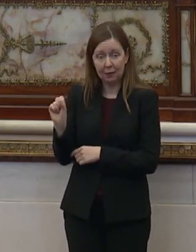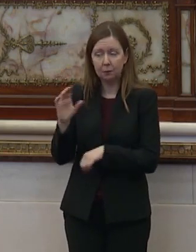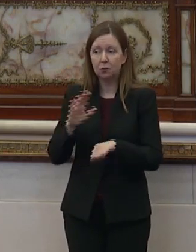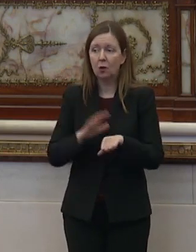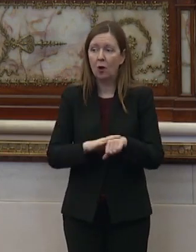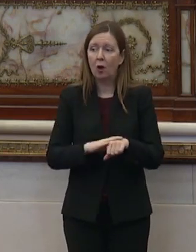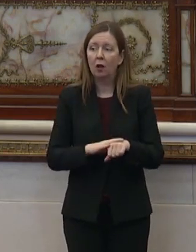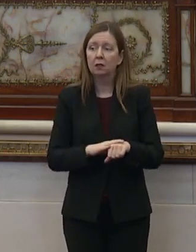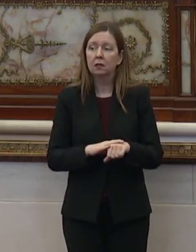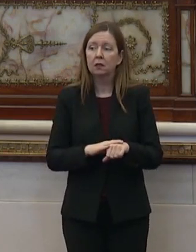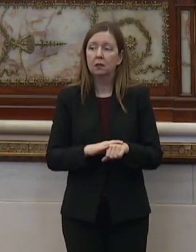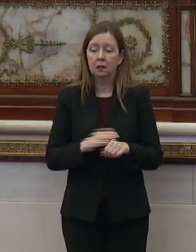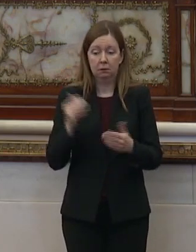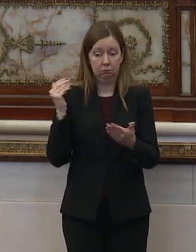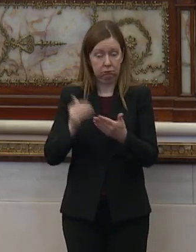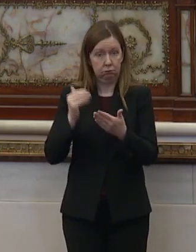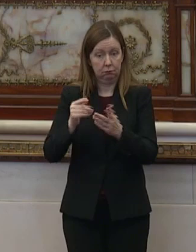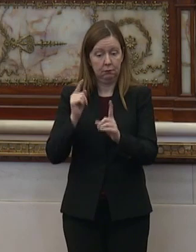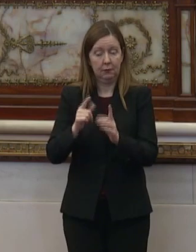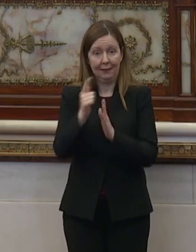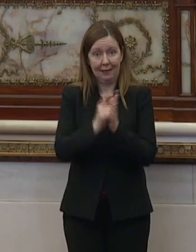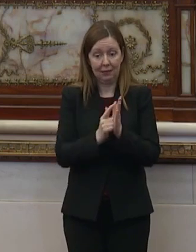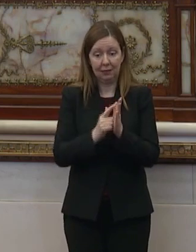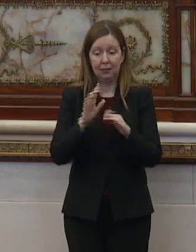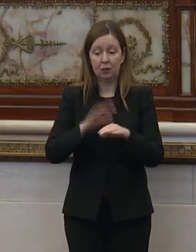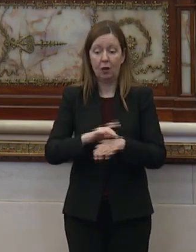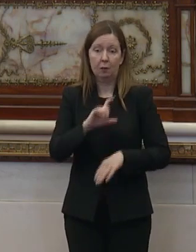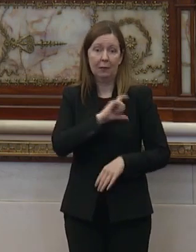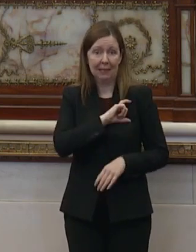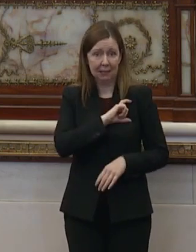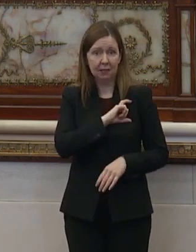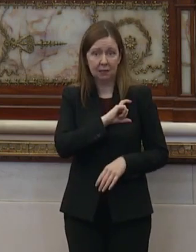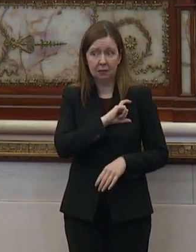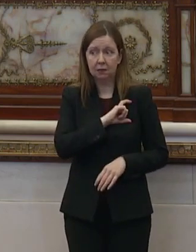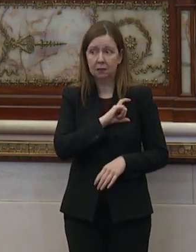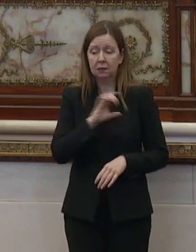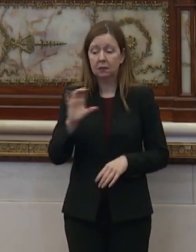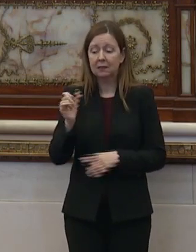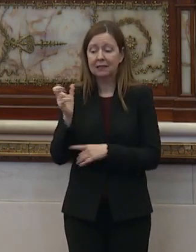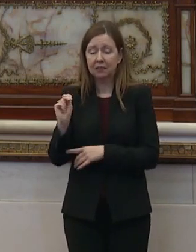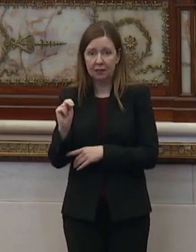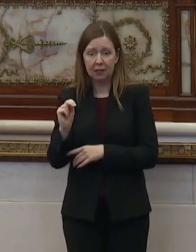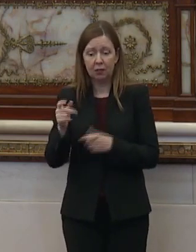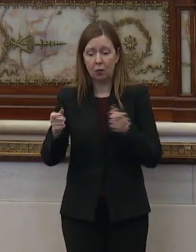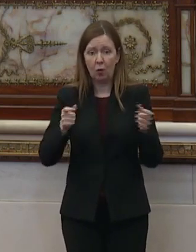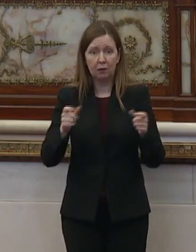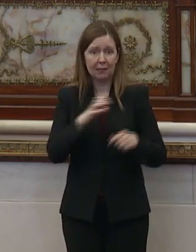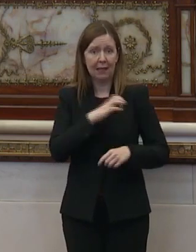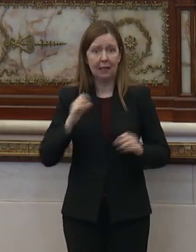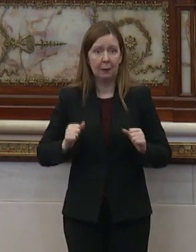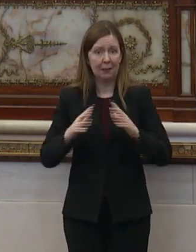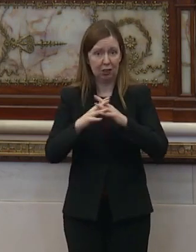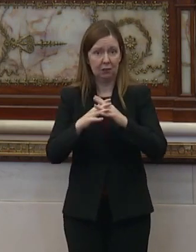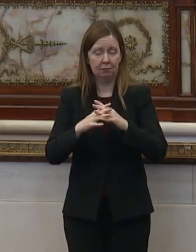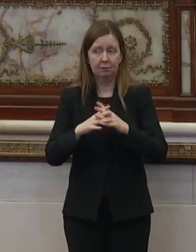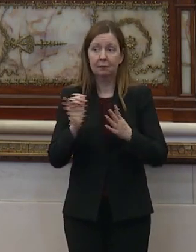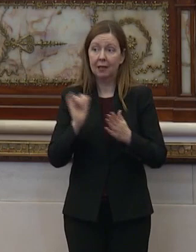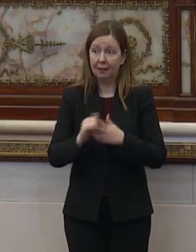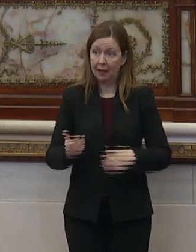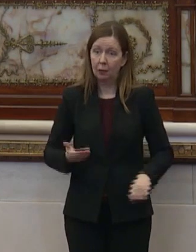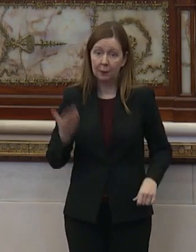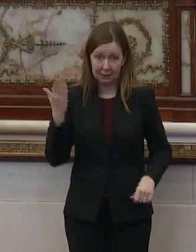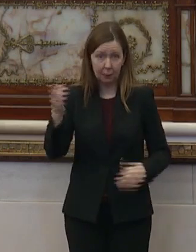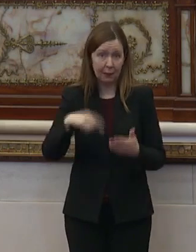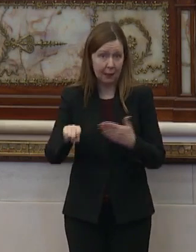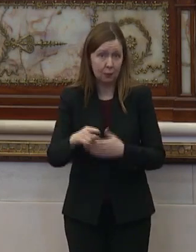the upcoming legislation on the Police Civilian Oversight Commission, which will be submitted